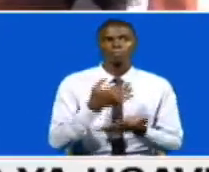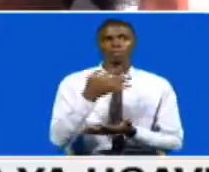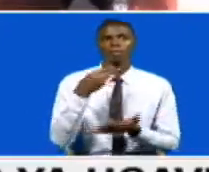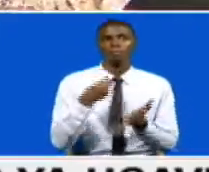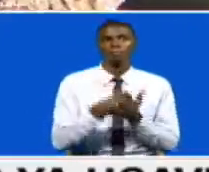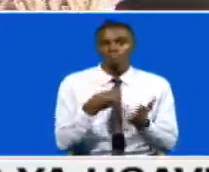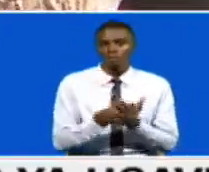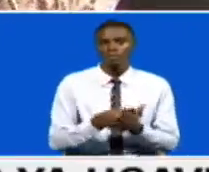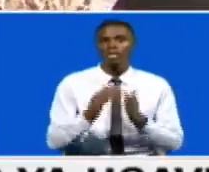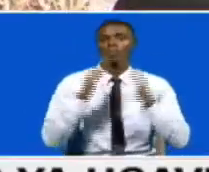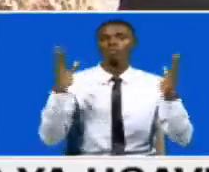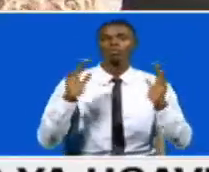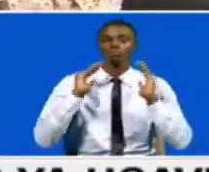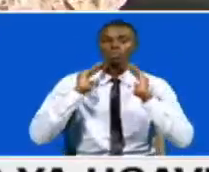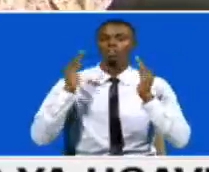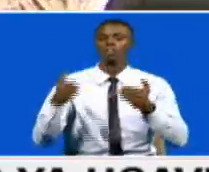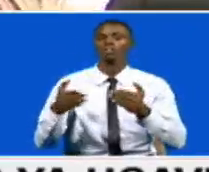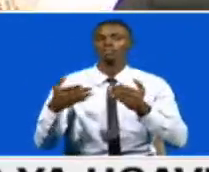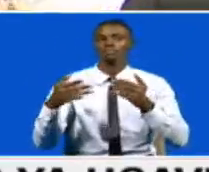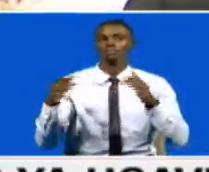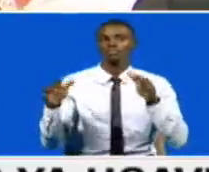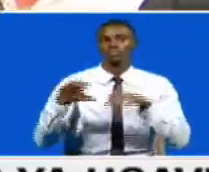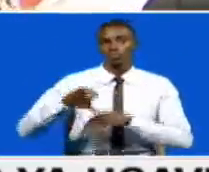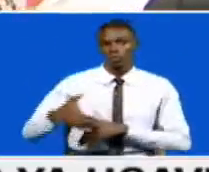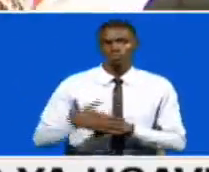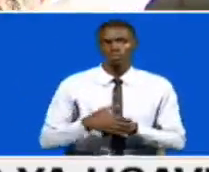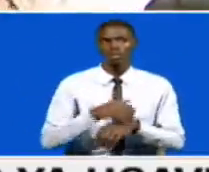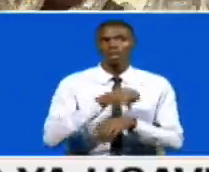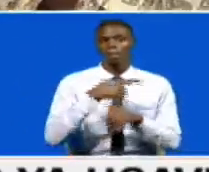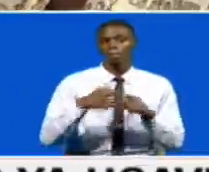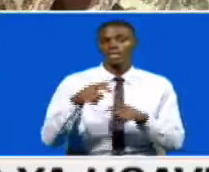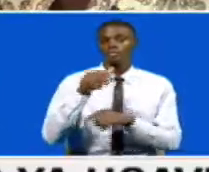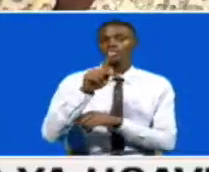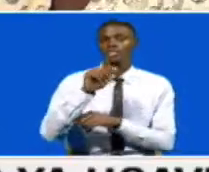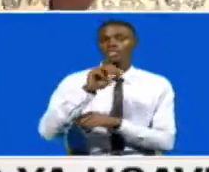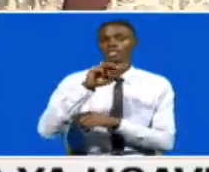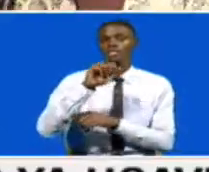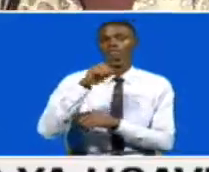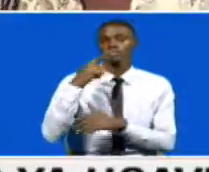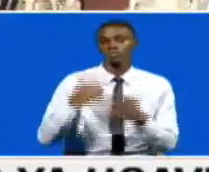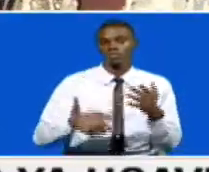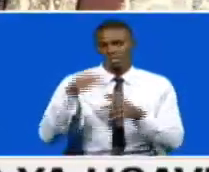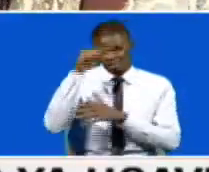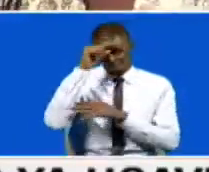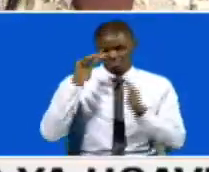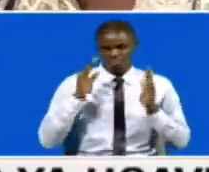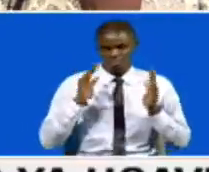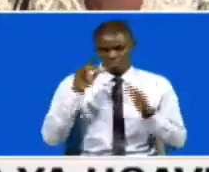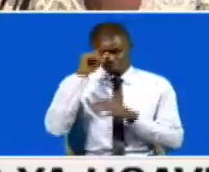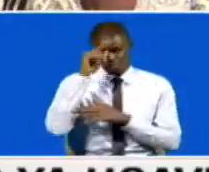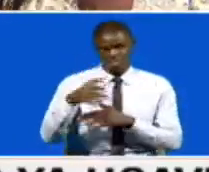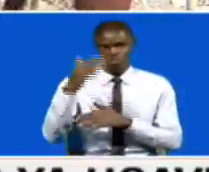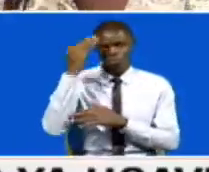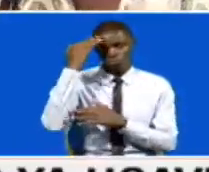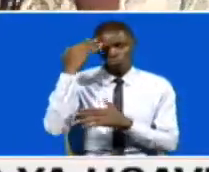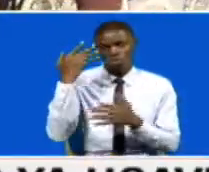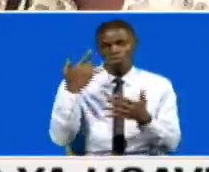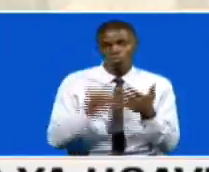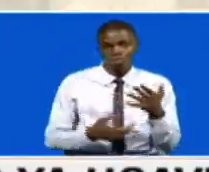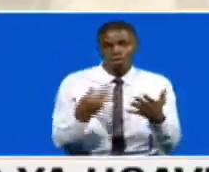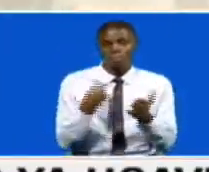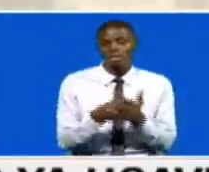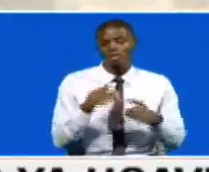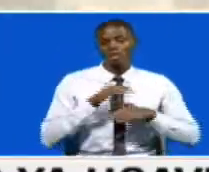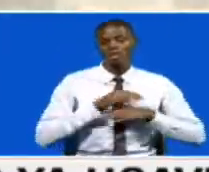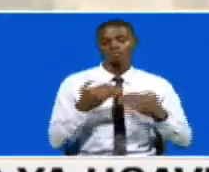kuelekezwa kwenye county, lakini kiongozi wa wengi kwenye bunge la taifa Kimani Ichung'wah asema ni vyema magavana kutambua kuwa hamna fedha za